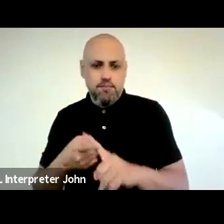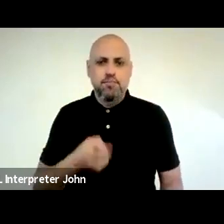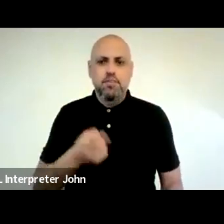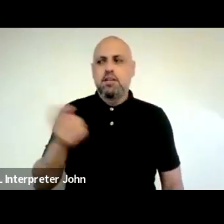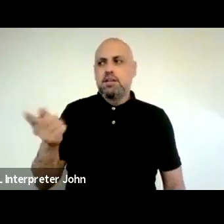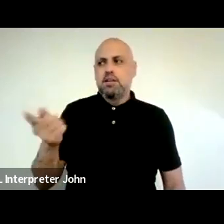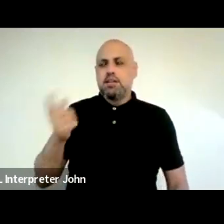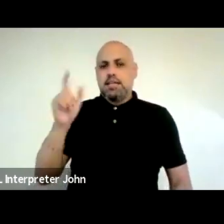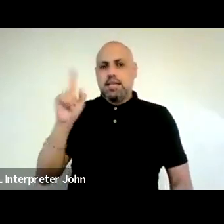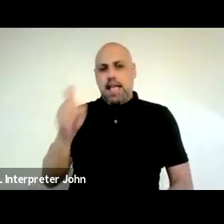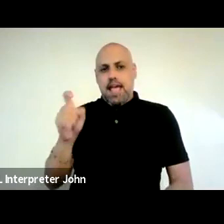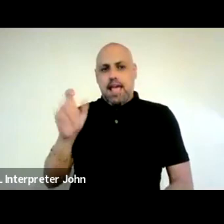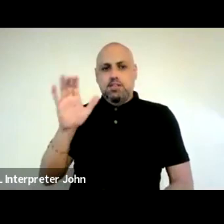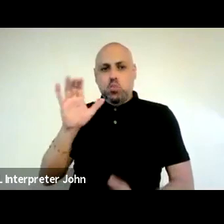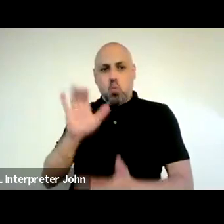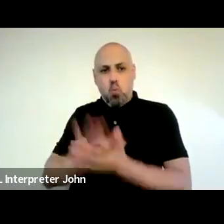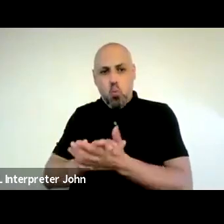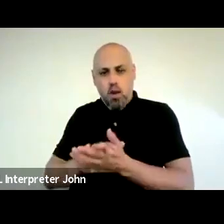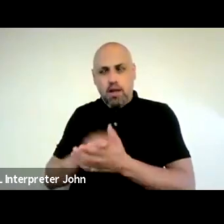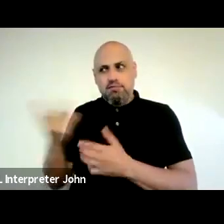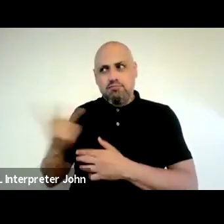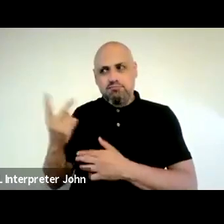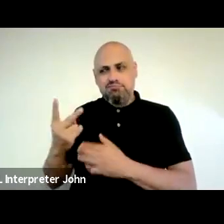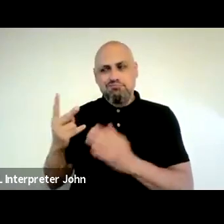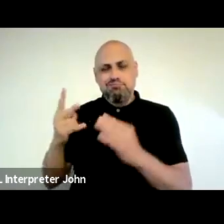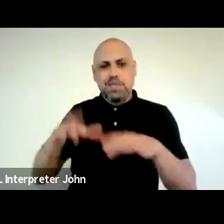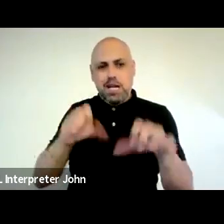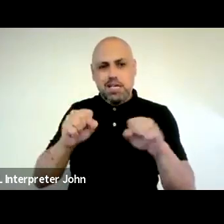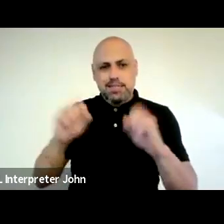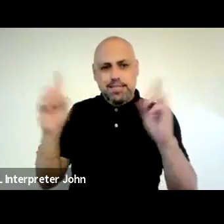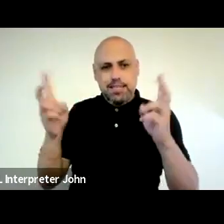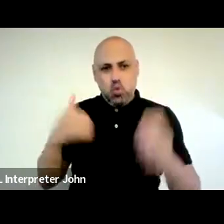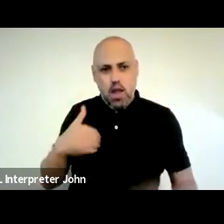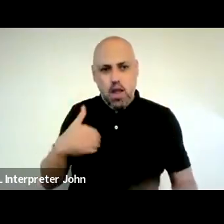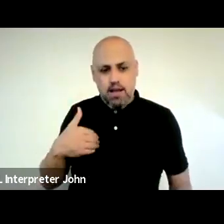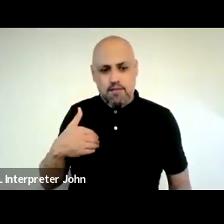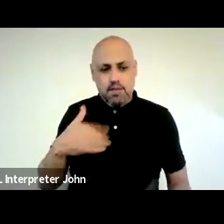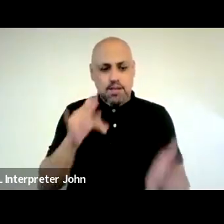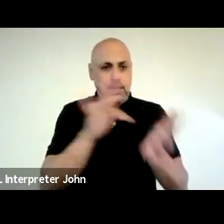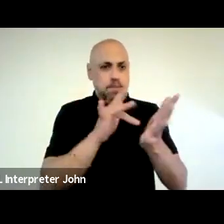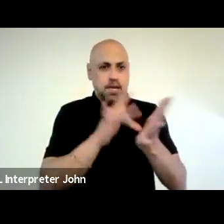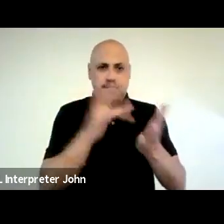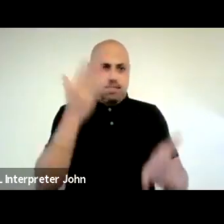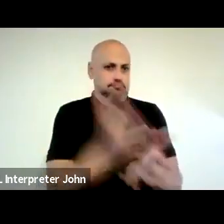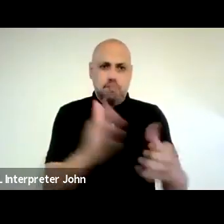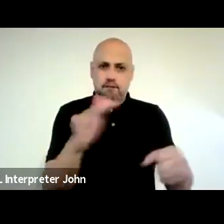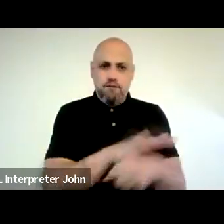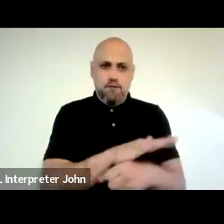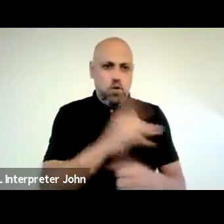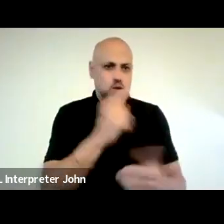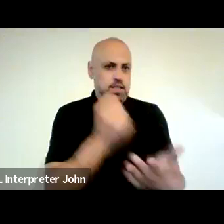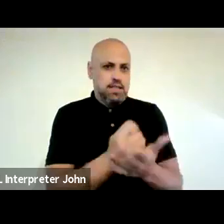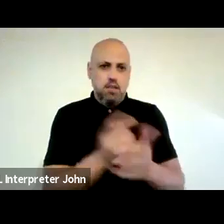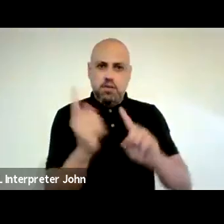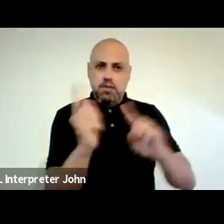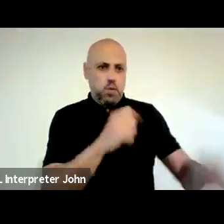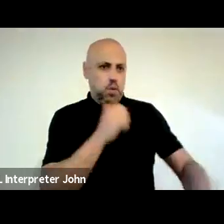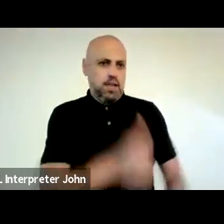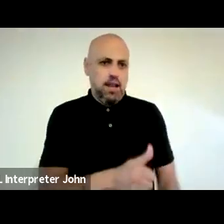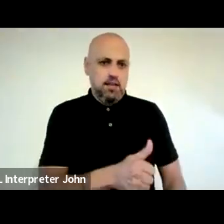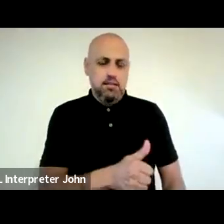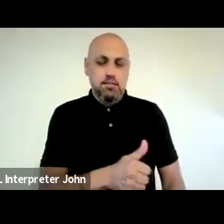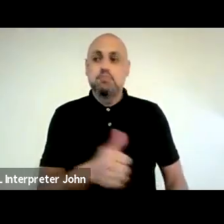custody issues. I was completely off any medication and not going to therapy. When my mother died that